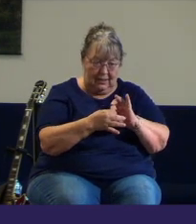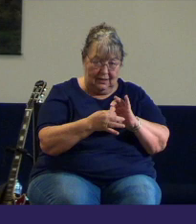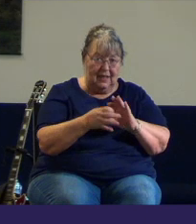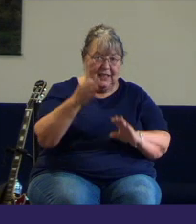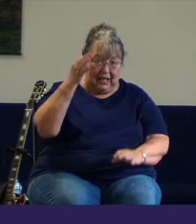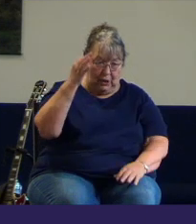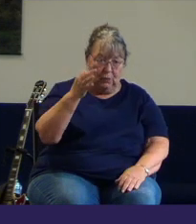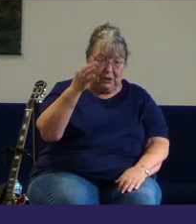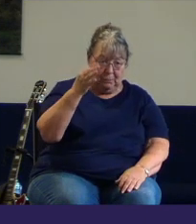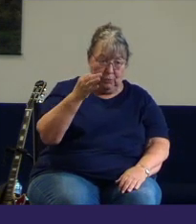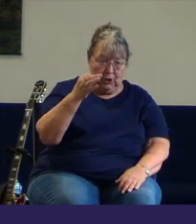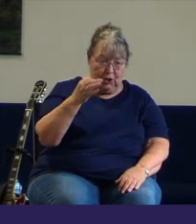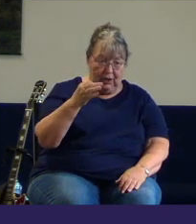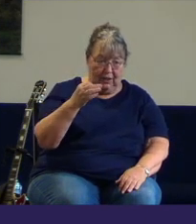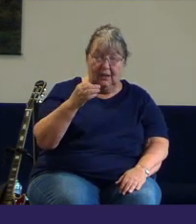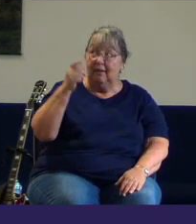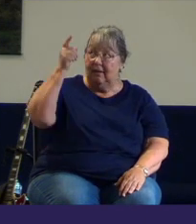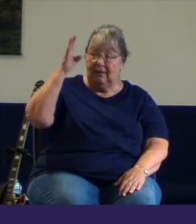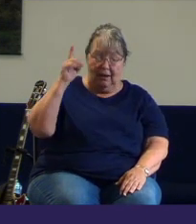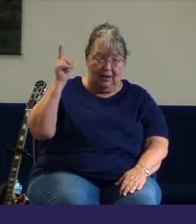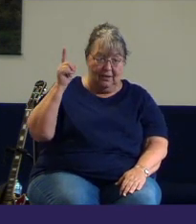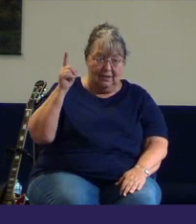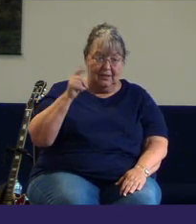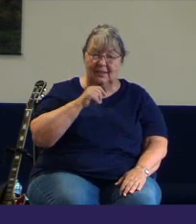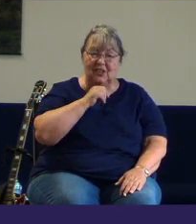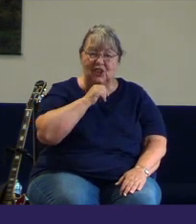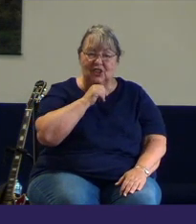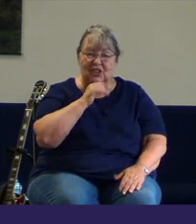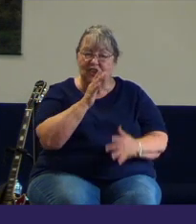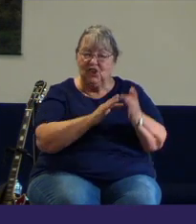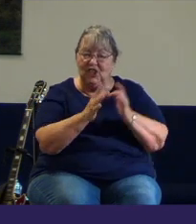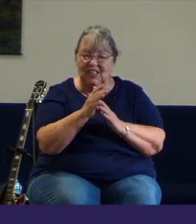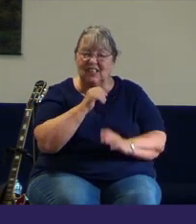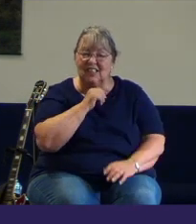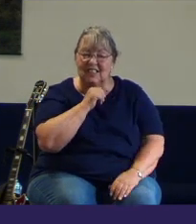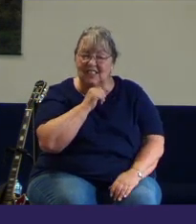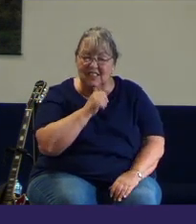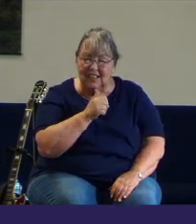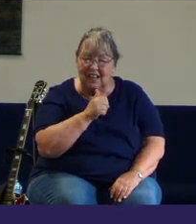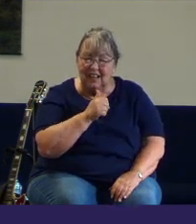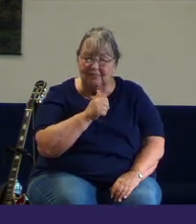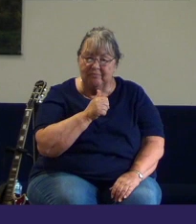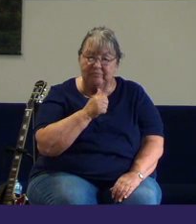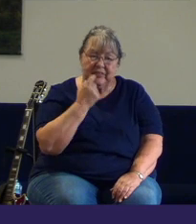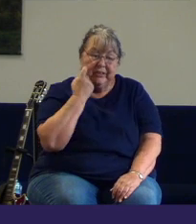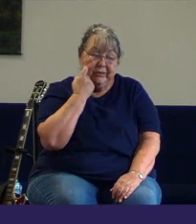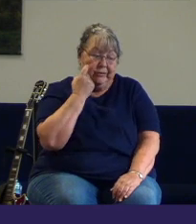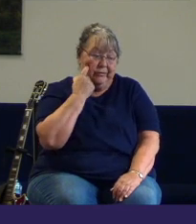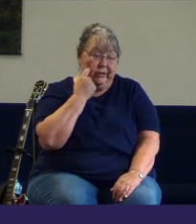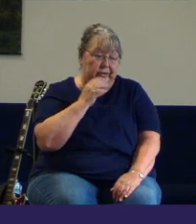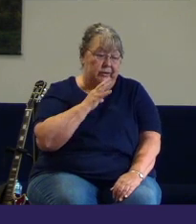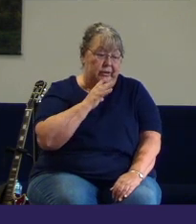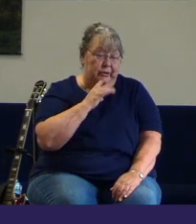preaching. See, Jesus didn't just talk the walk, he walked the talk that he talked.